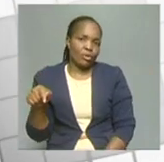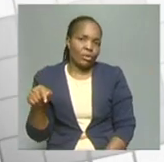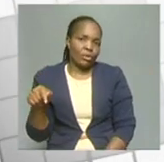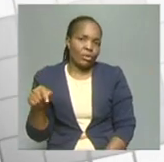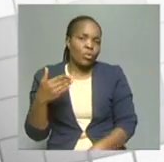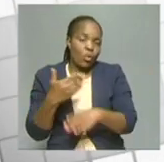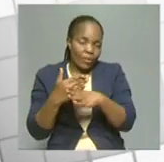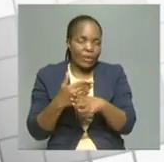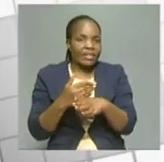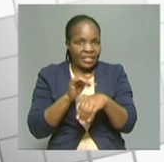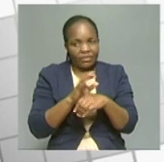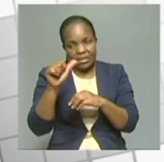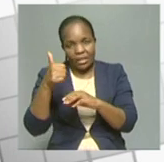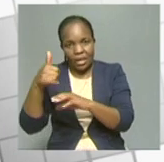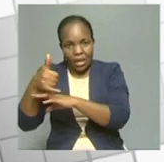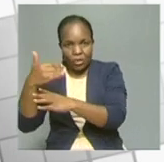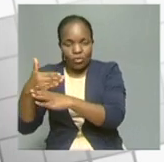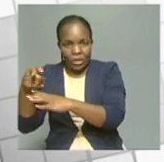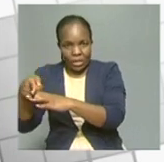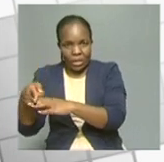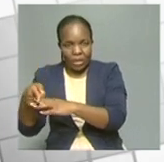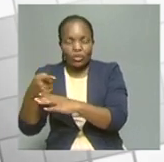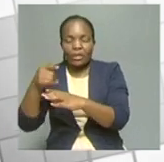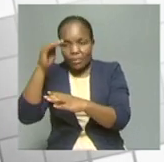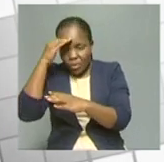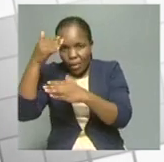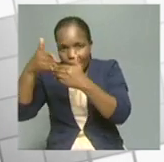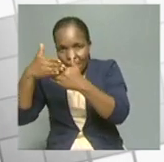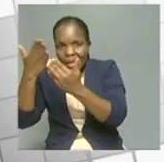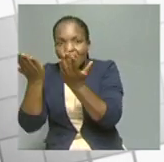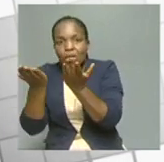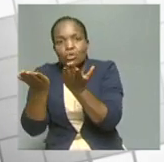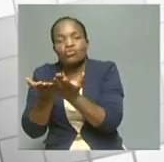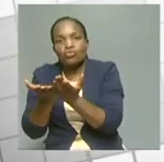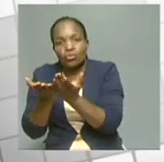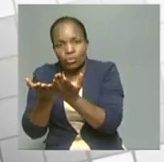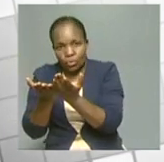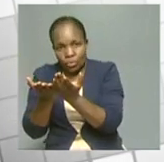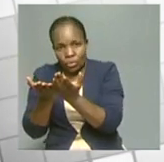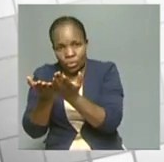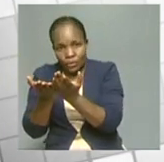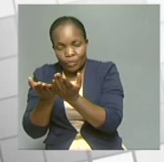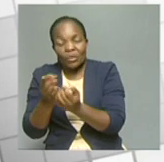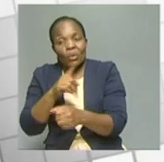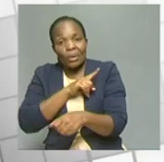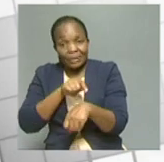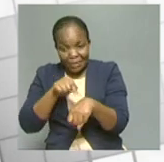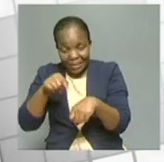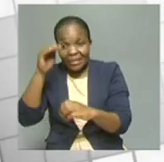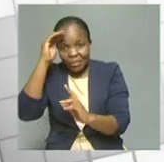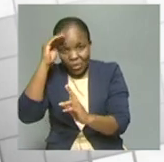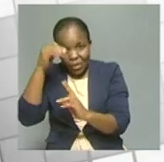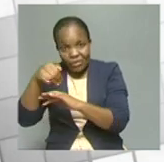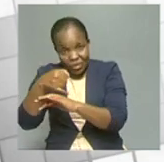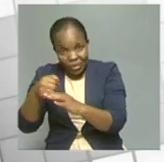work, they have to look for schools, nearby schools at their workplaces. That's how they ended up looking for